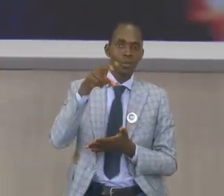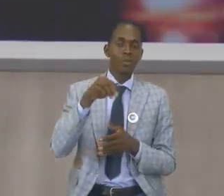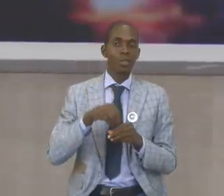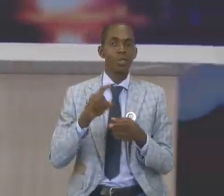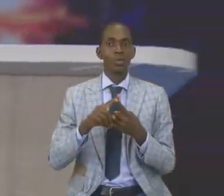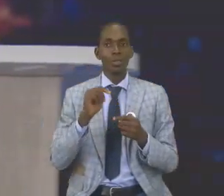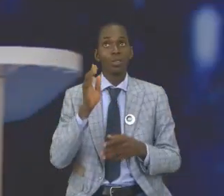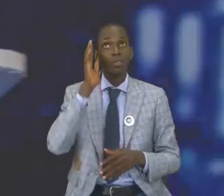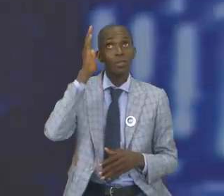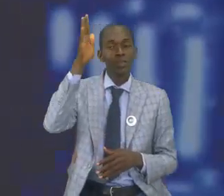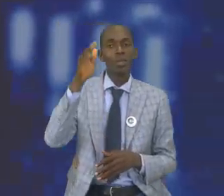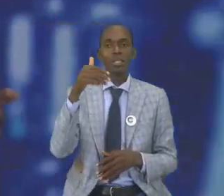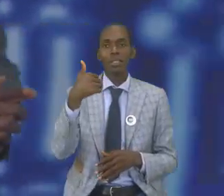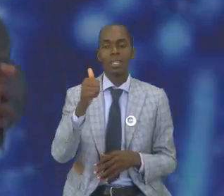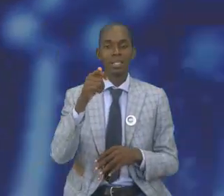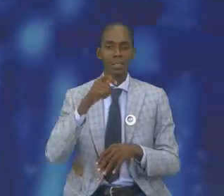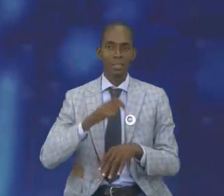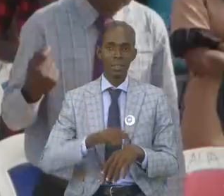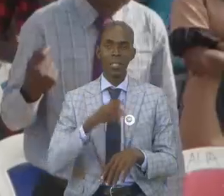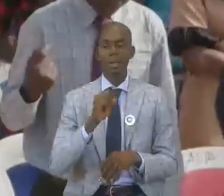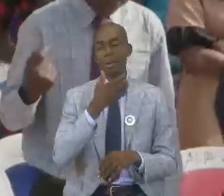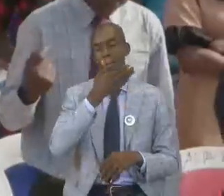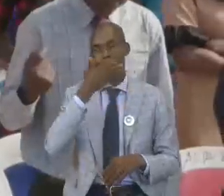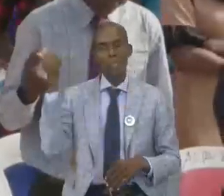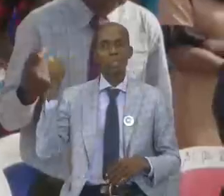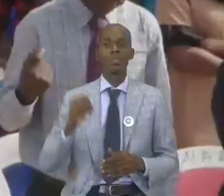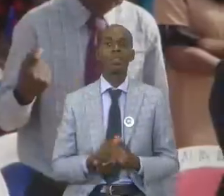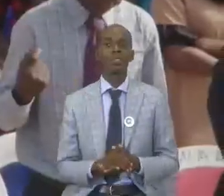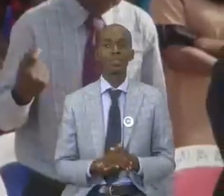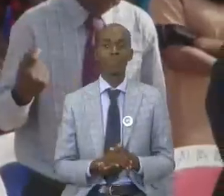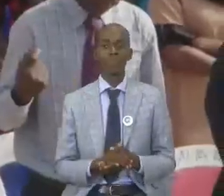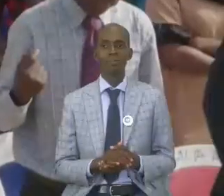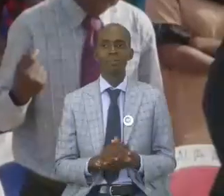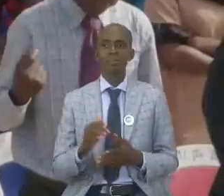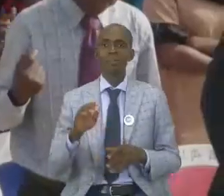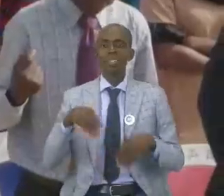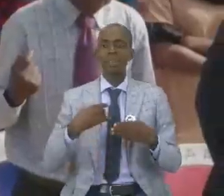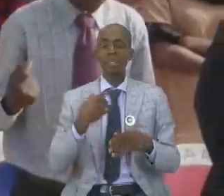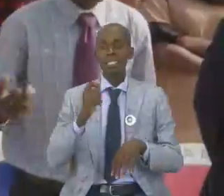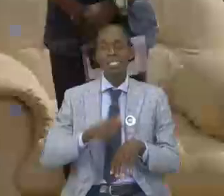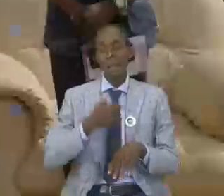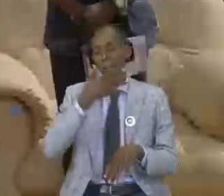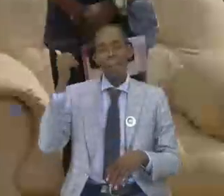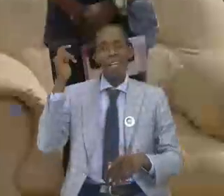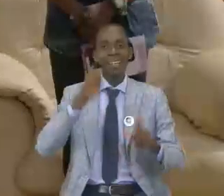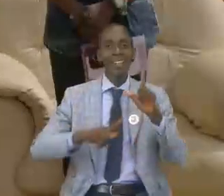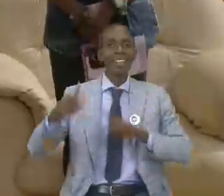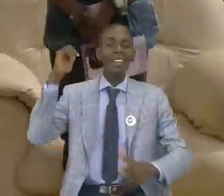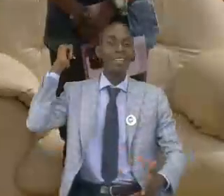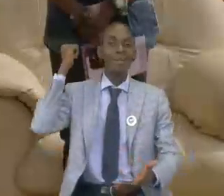future 10 times better. Amen. Give me 10 times better. Amen. Amen.